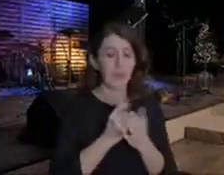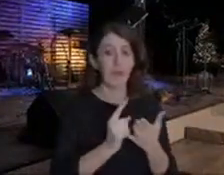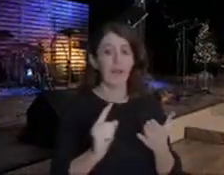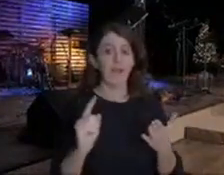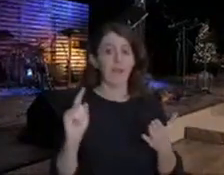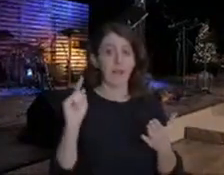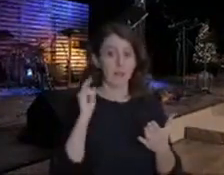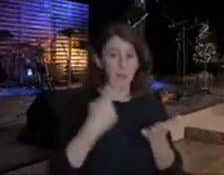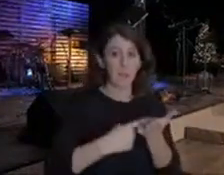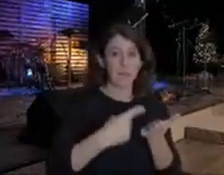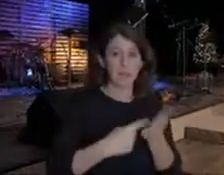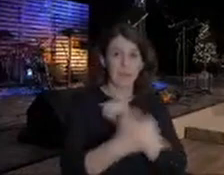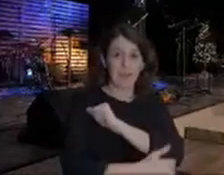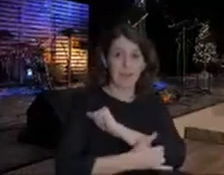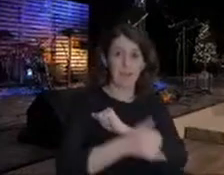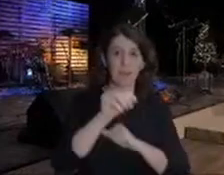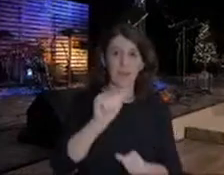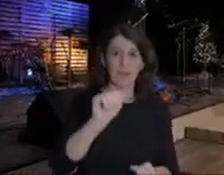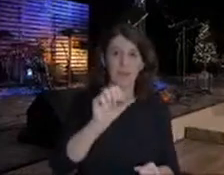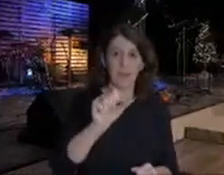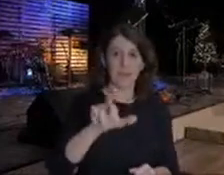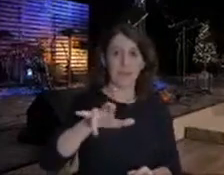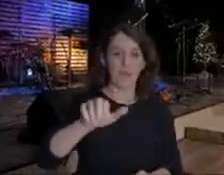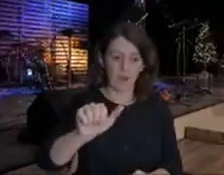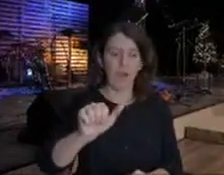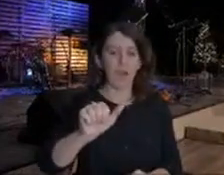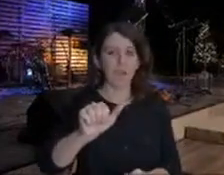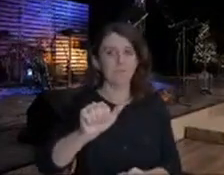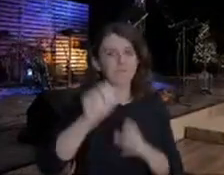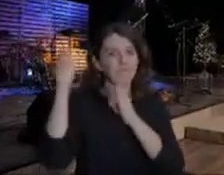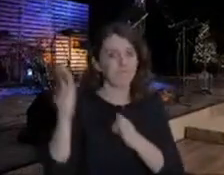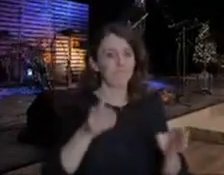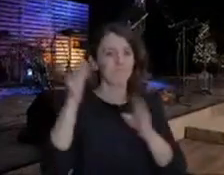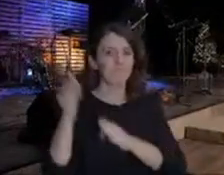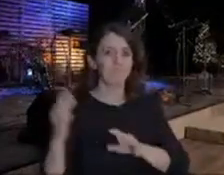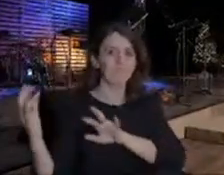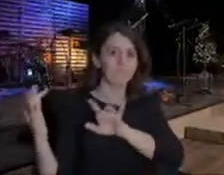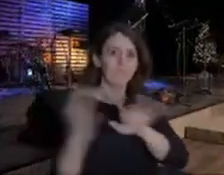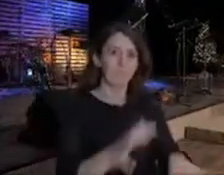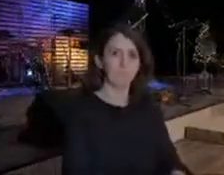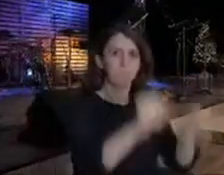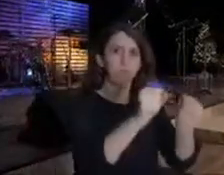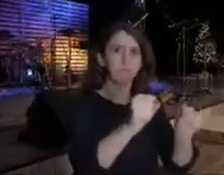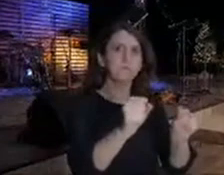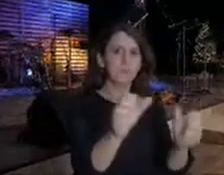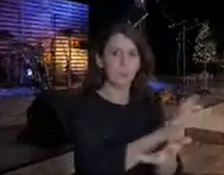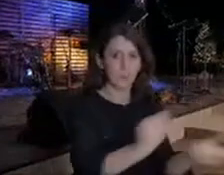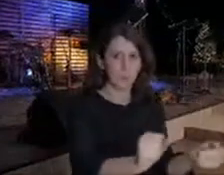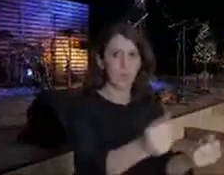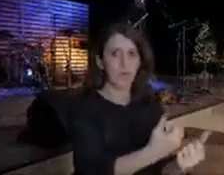looming threat on the horizon named Assyria. Right? Assyria is coming. They want